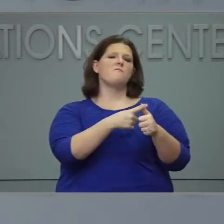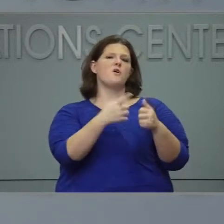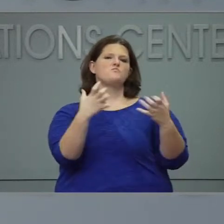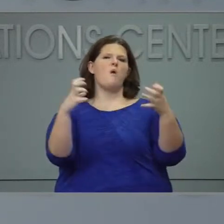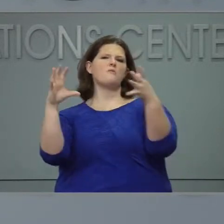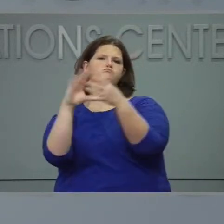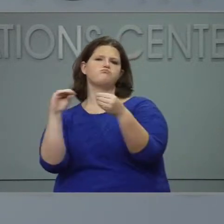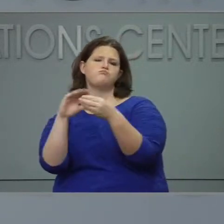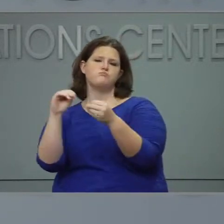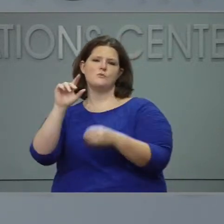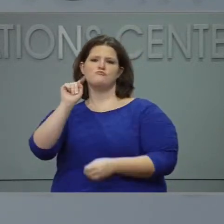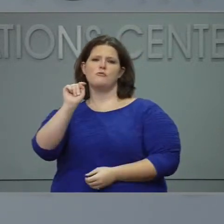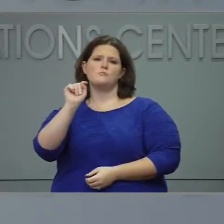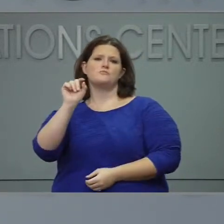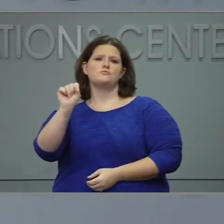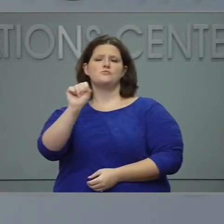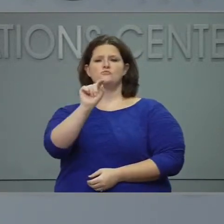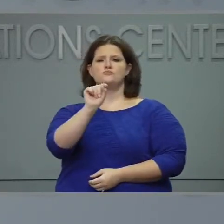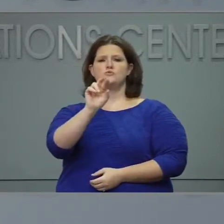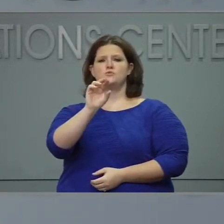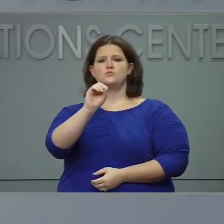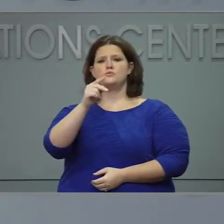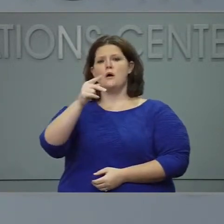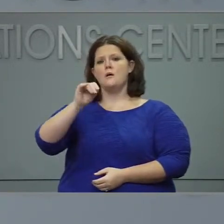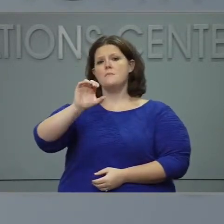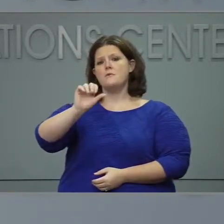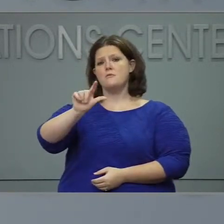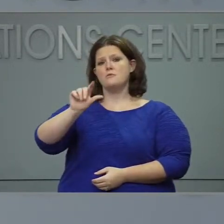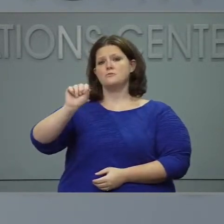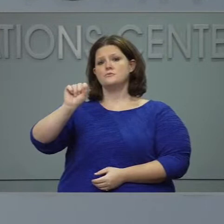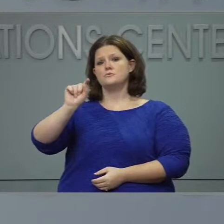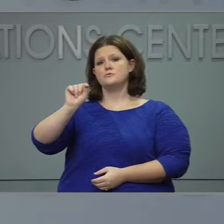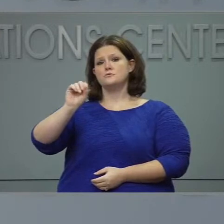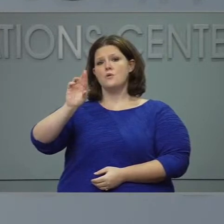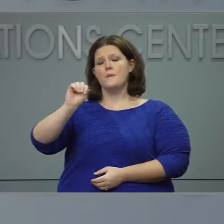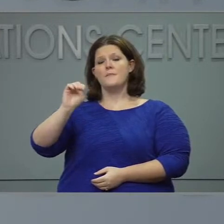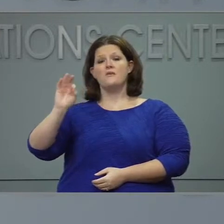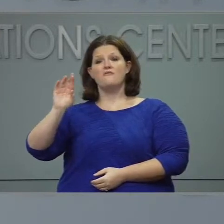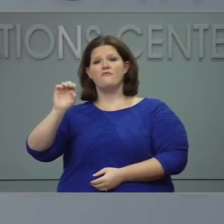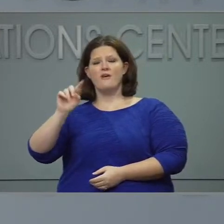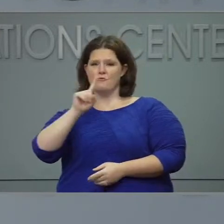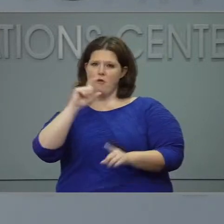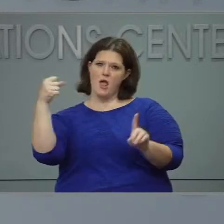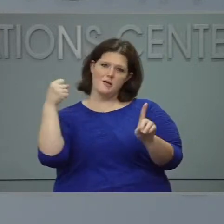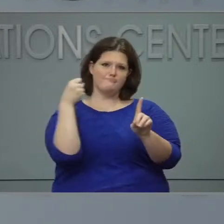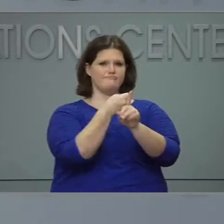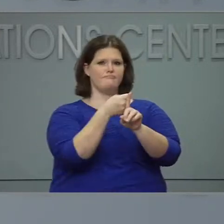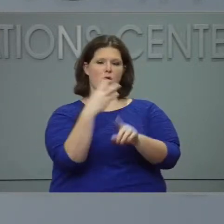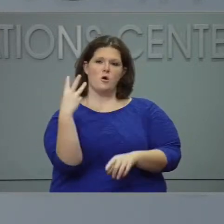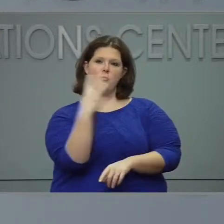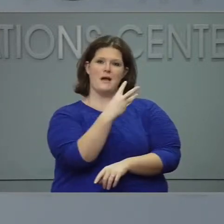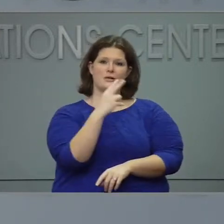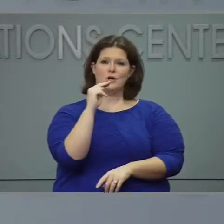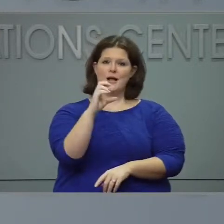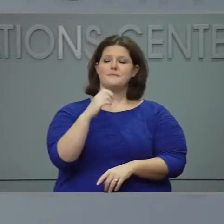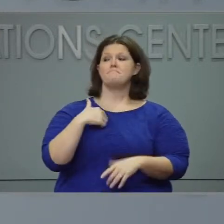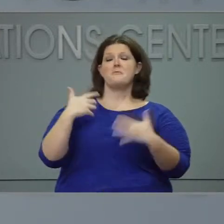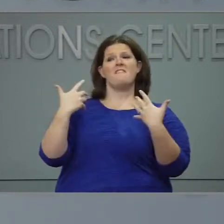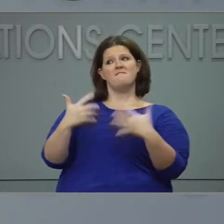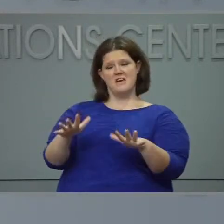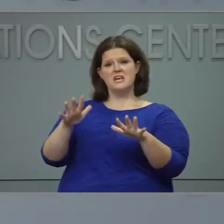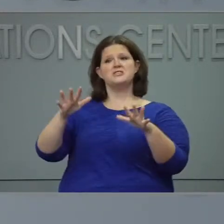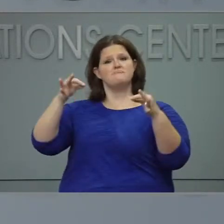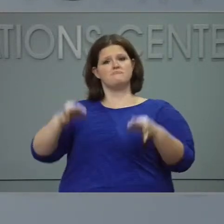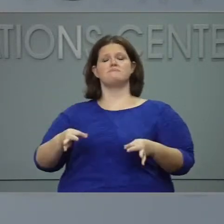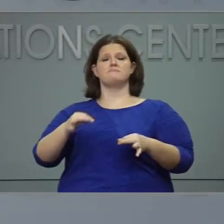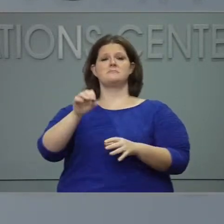Tropical Storm Fred in western North Carolina. I've declared a state of emergency for this storm and spoken to numerous